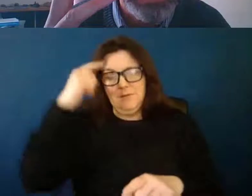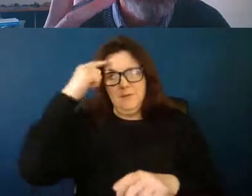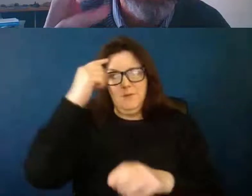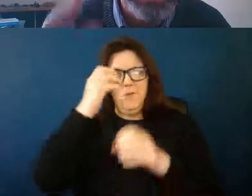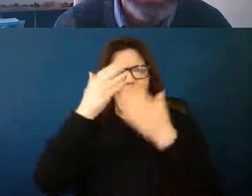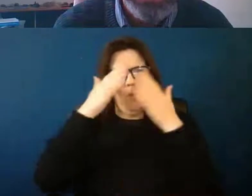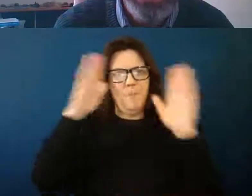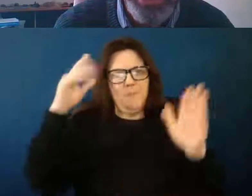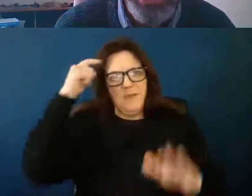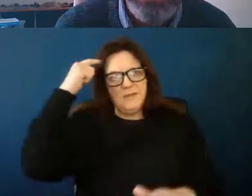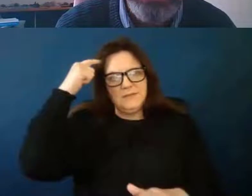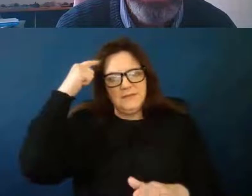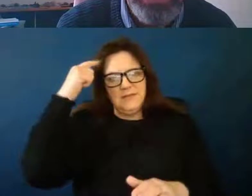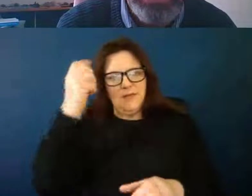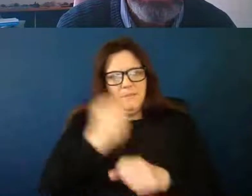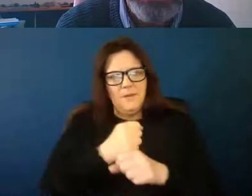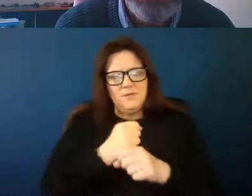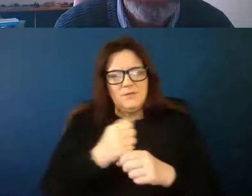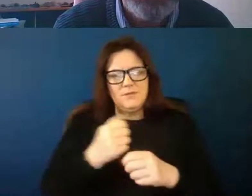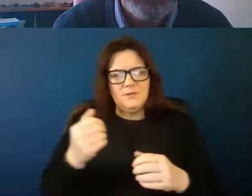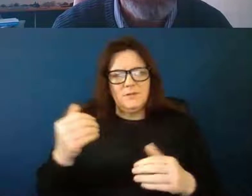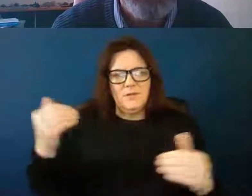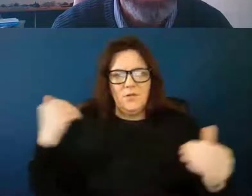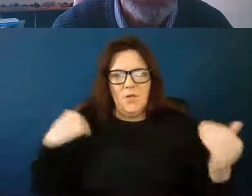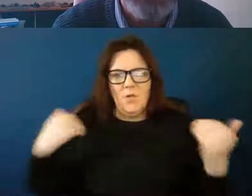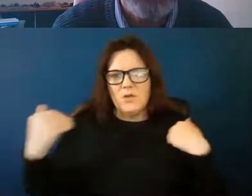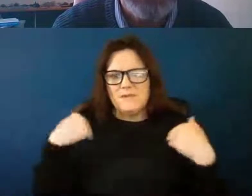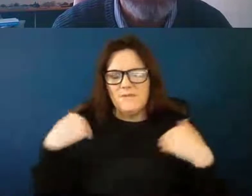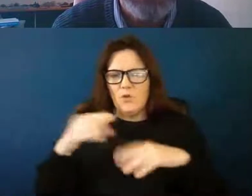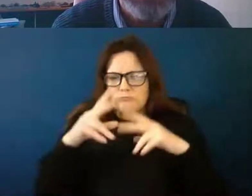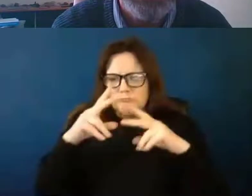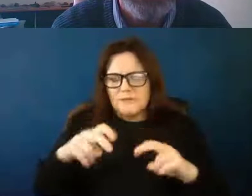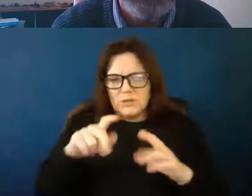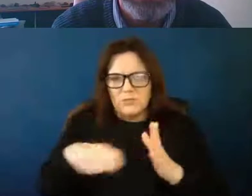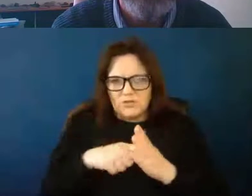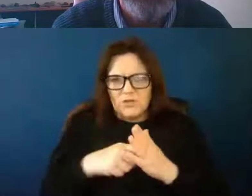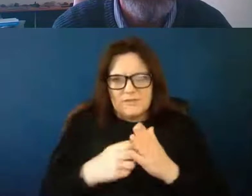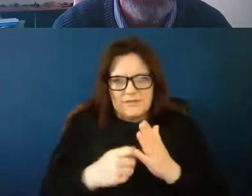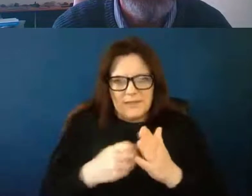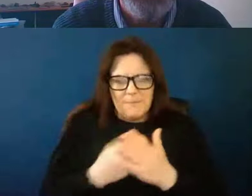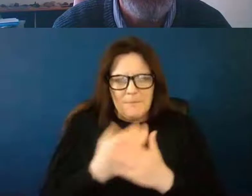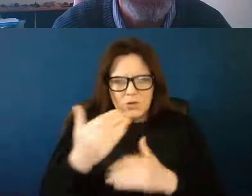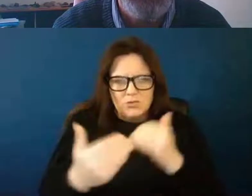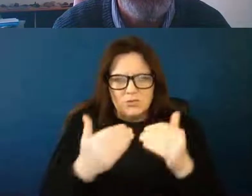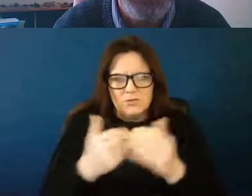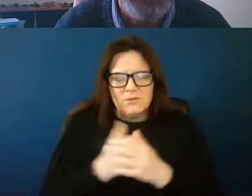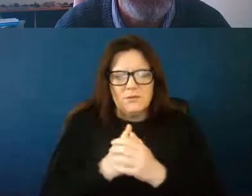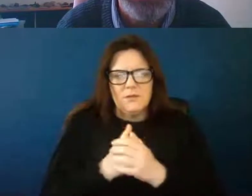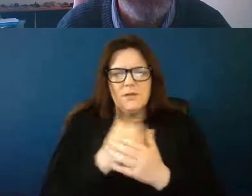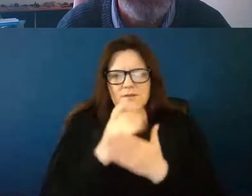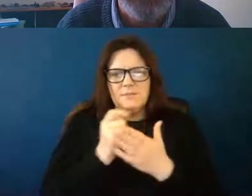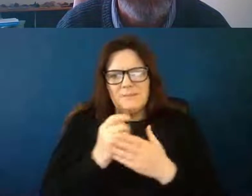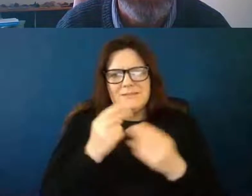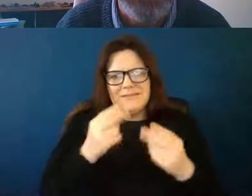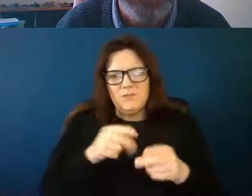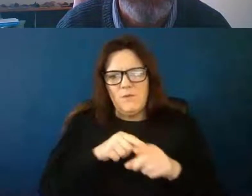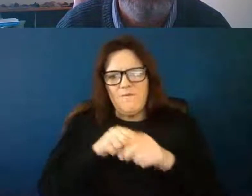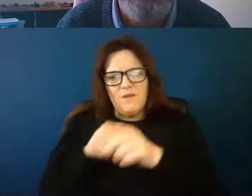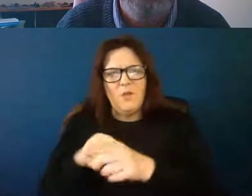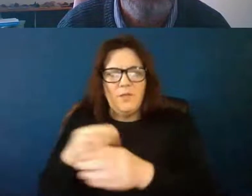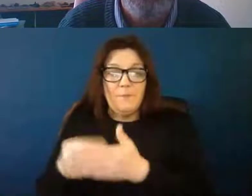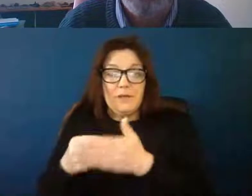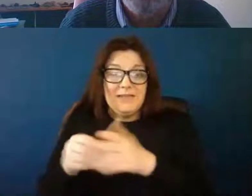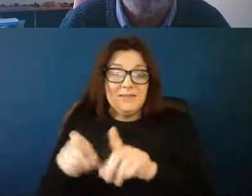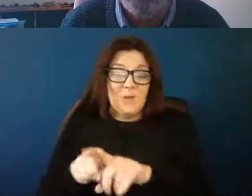with calls for research projects that emerge. Sometimes you have to follow the money on these things